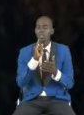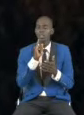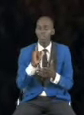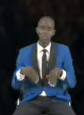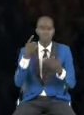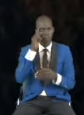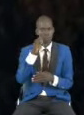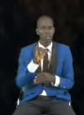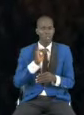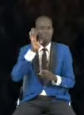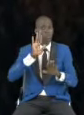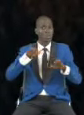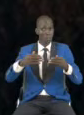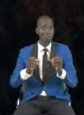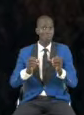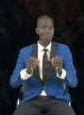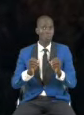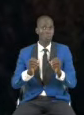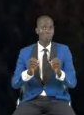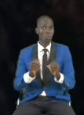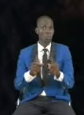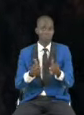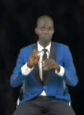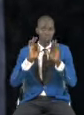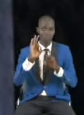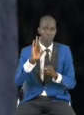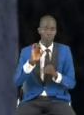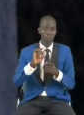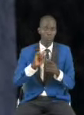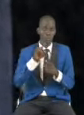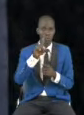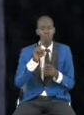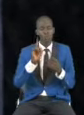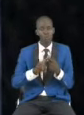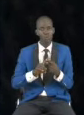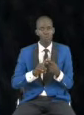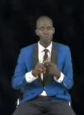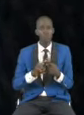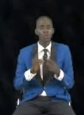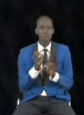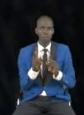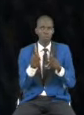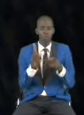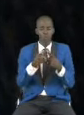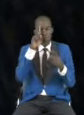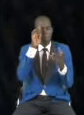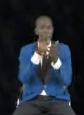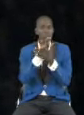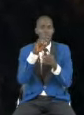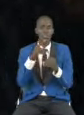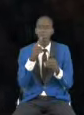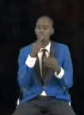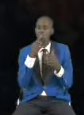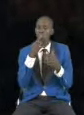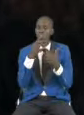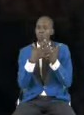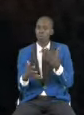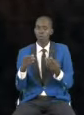you a chance, as I finish the message, to believe in the blood of the Lamb. And I'm telling you,